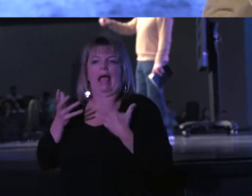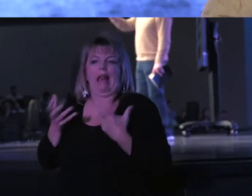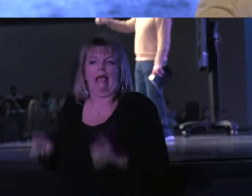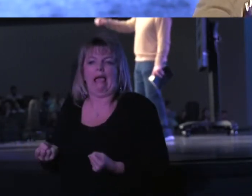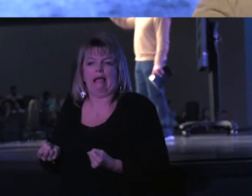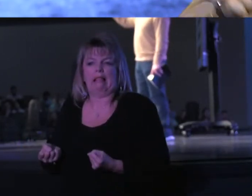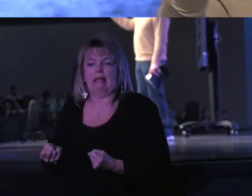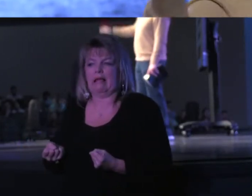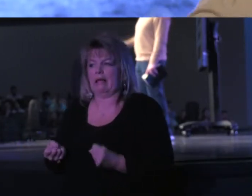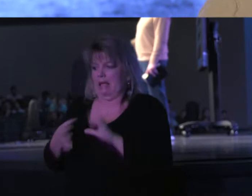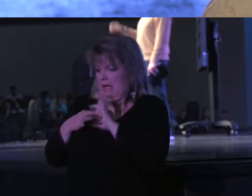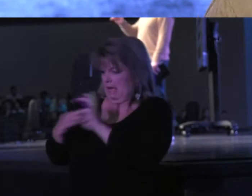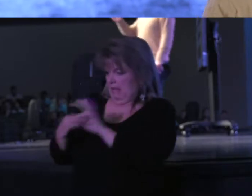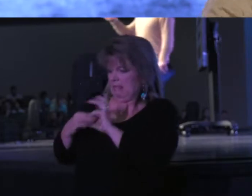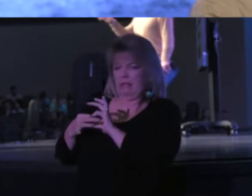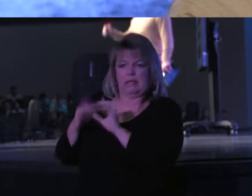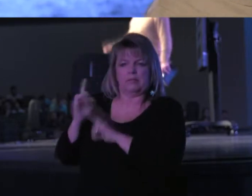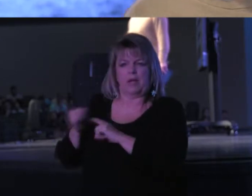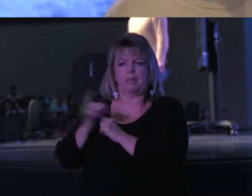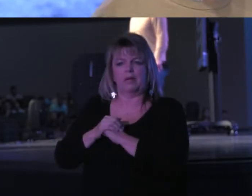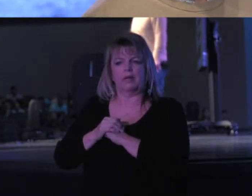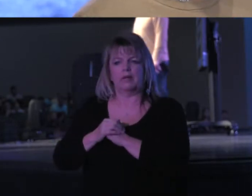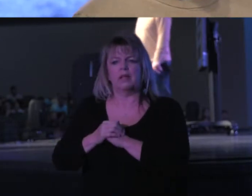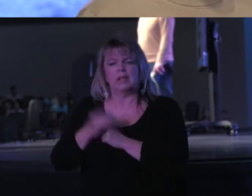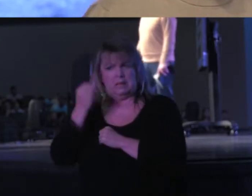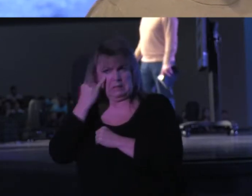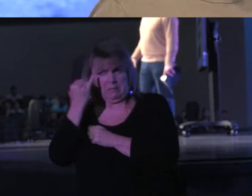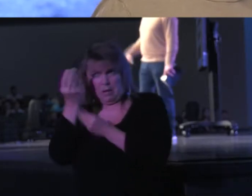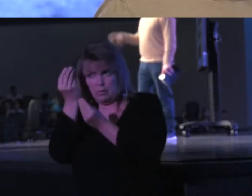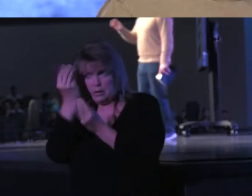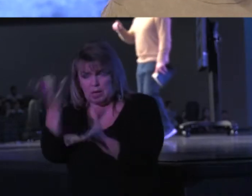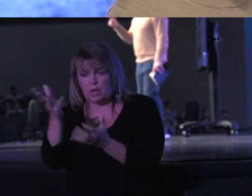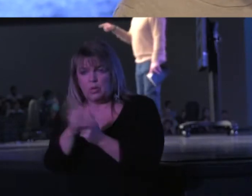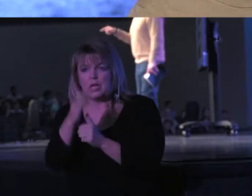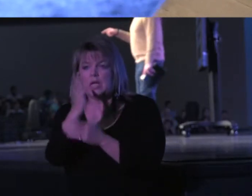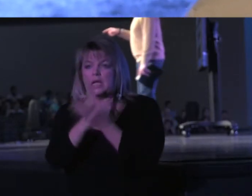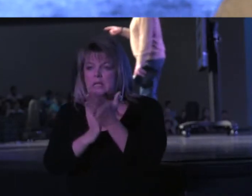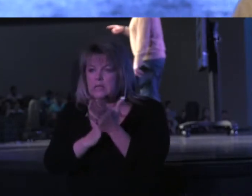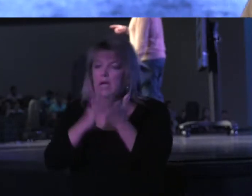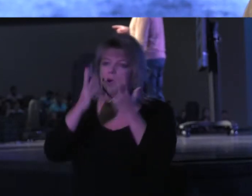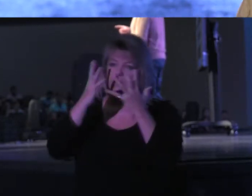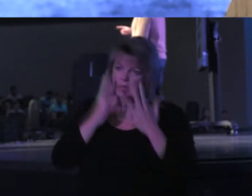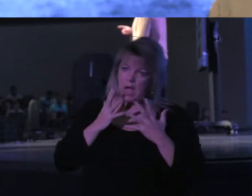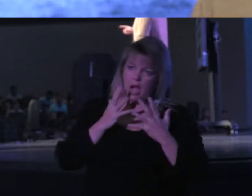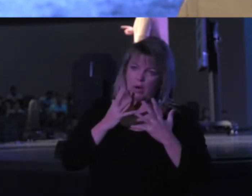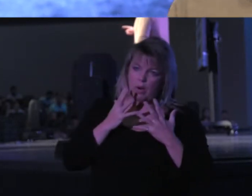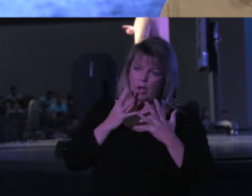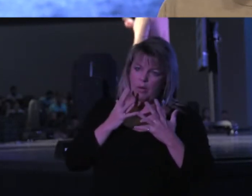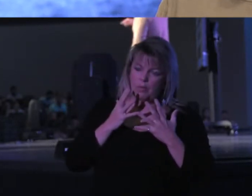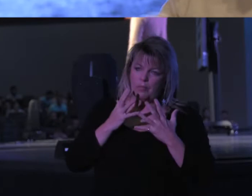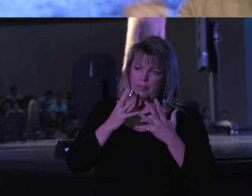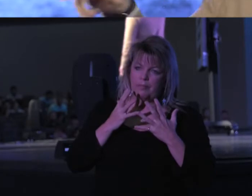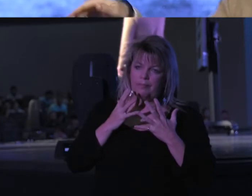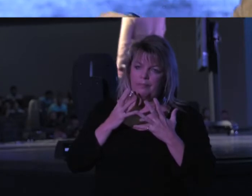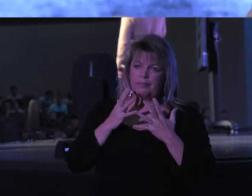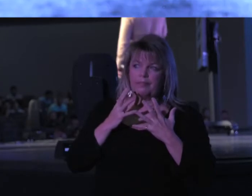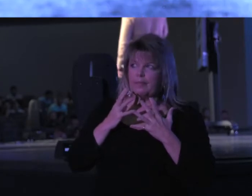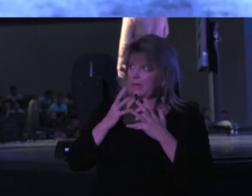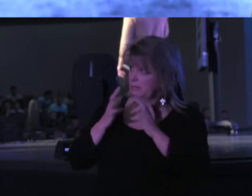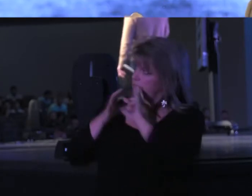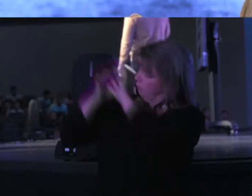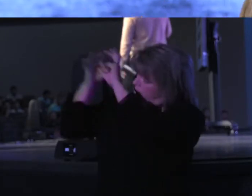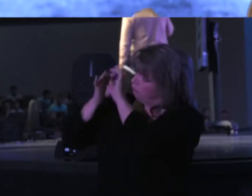healing in this moment. What if I told you that some sorrow is of